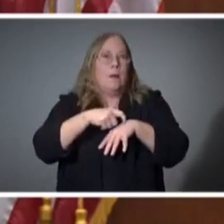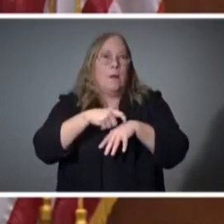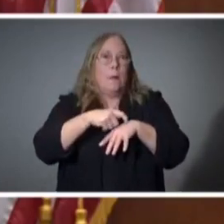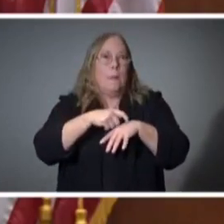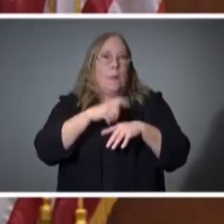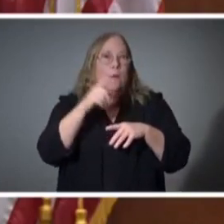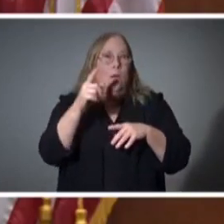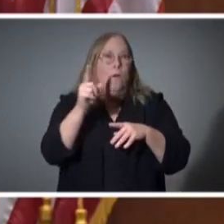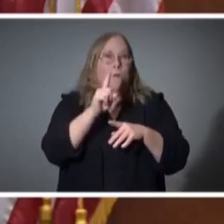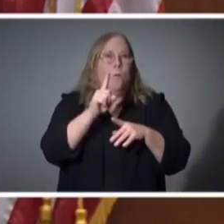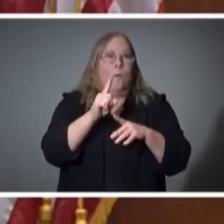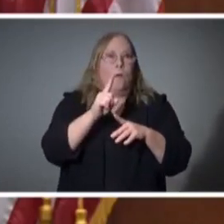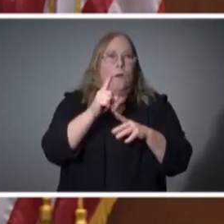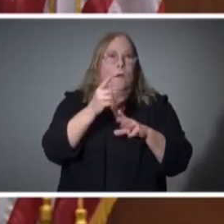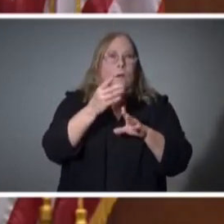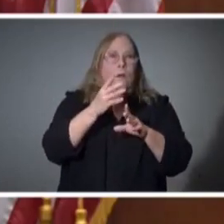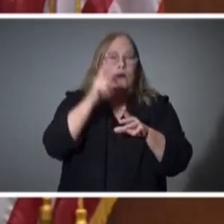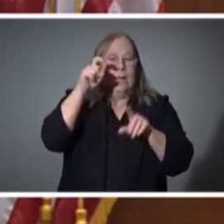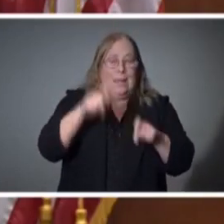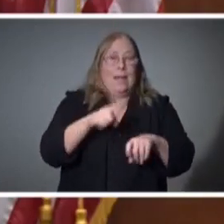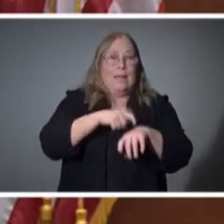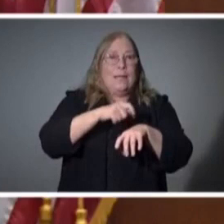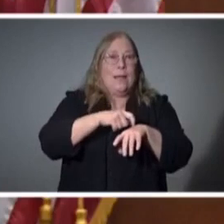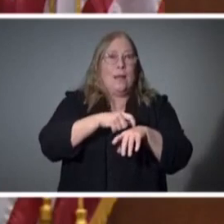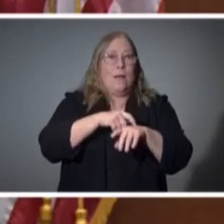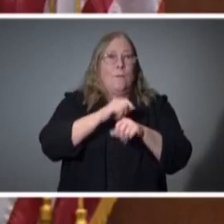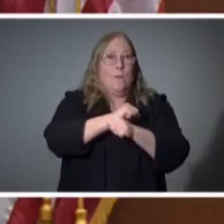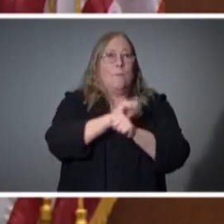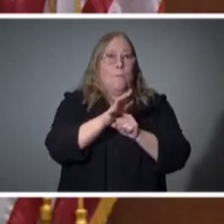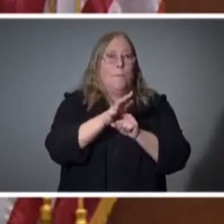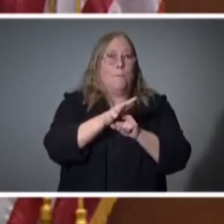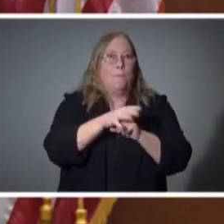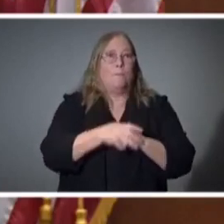found themselves at any time during the pandemic.